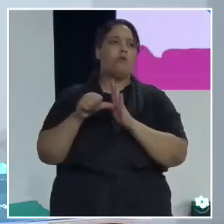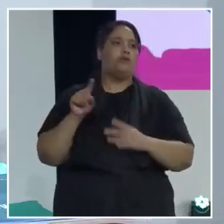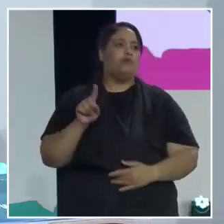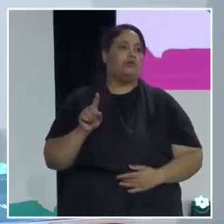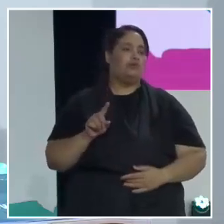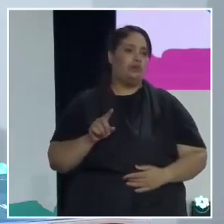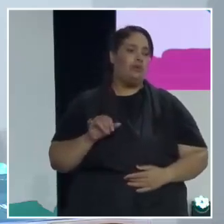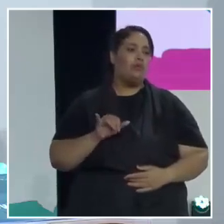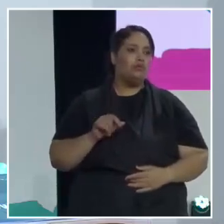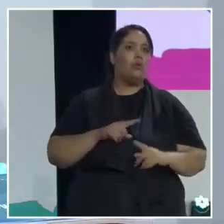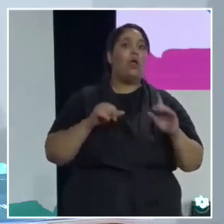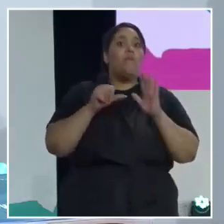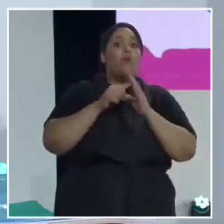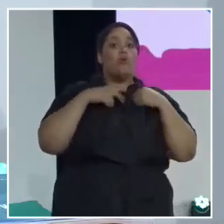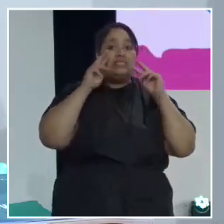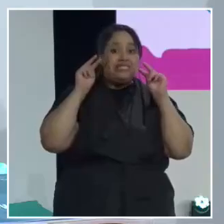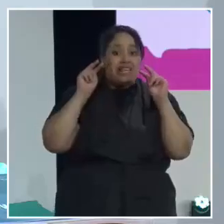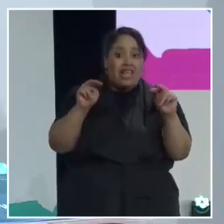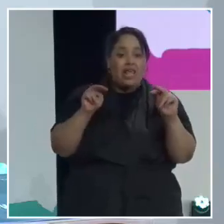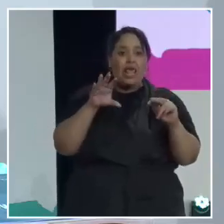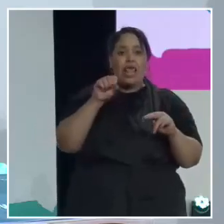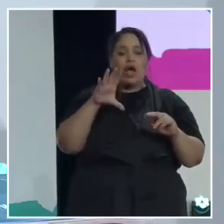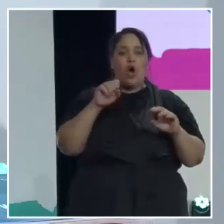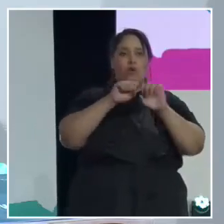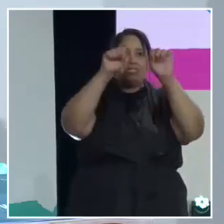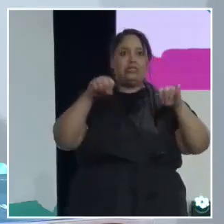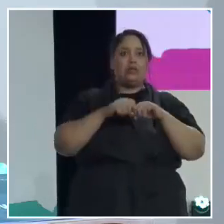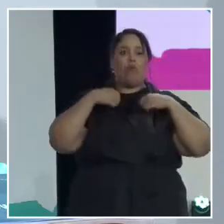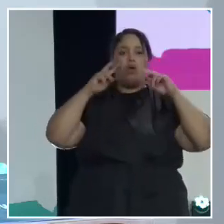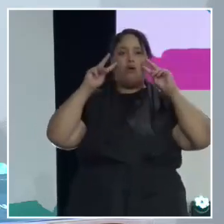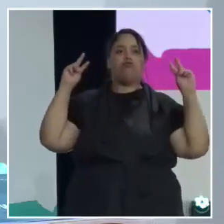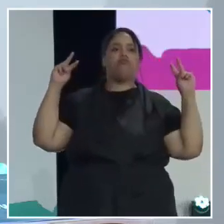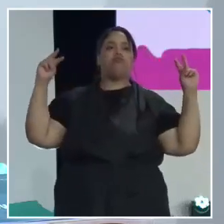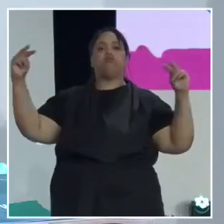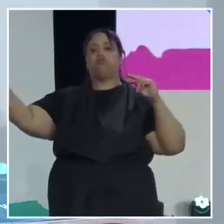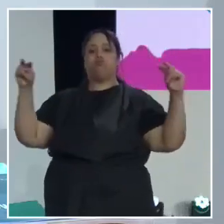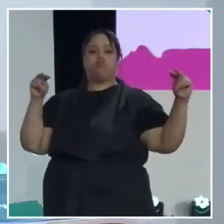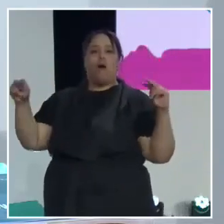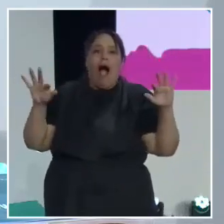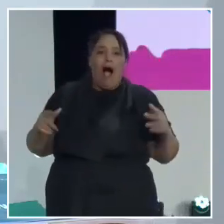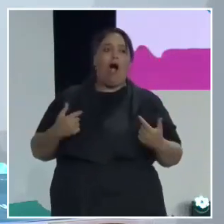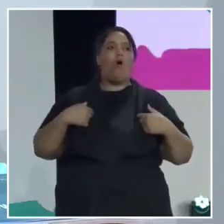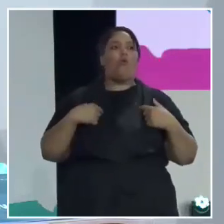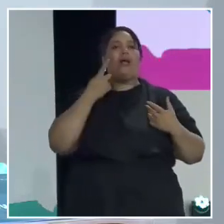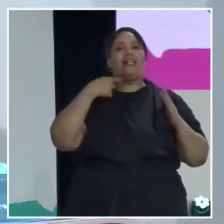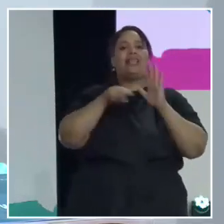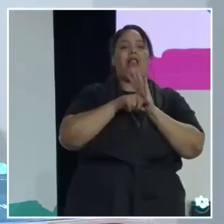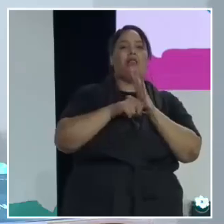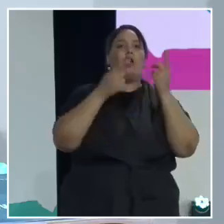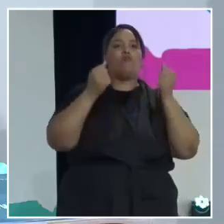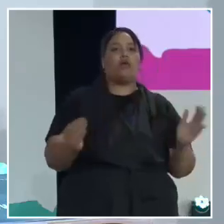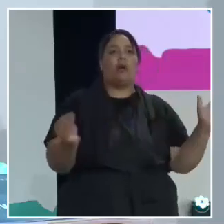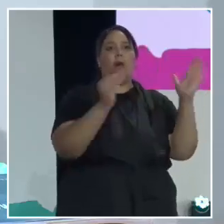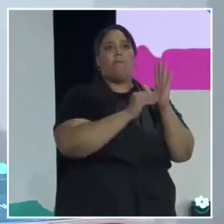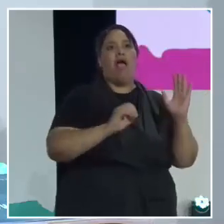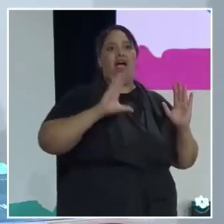of taking an ecosystem lens to how we price debt in Africa, and to look at the